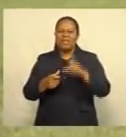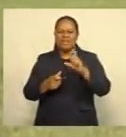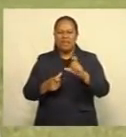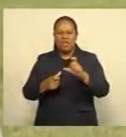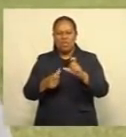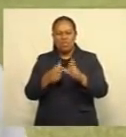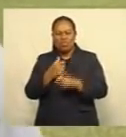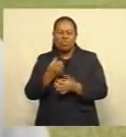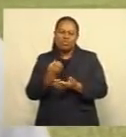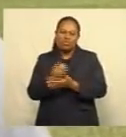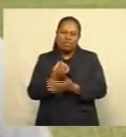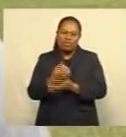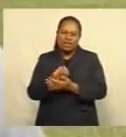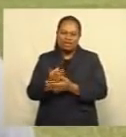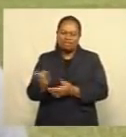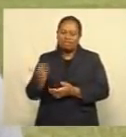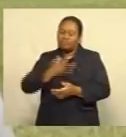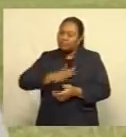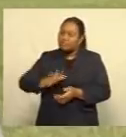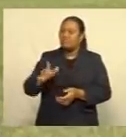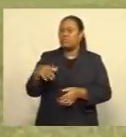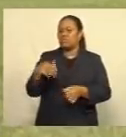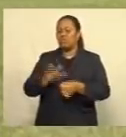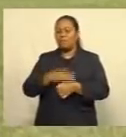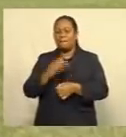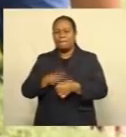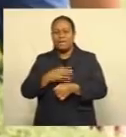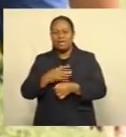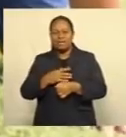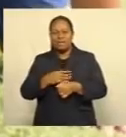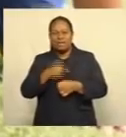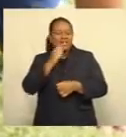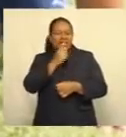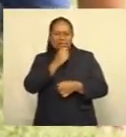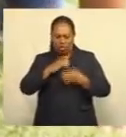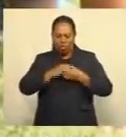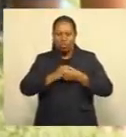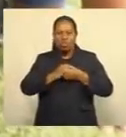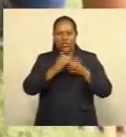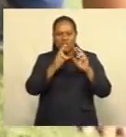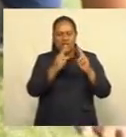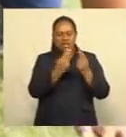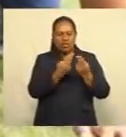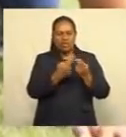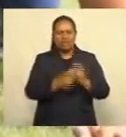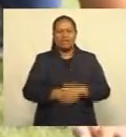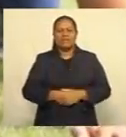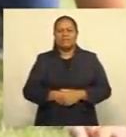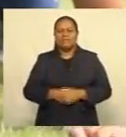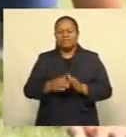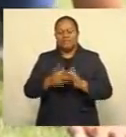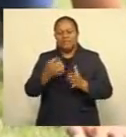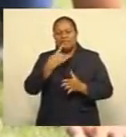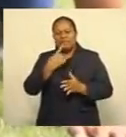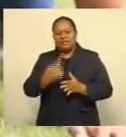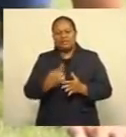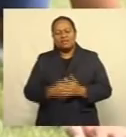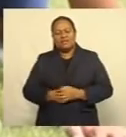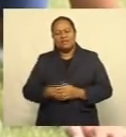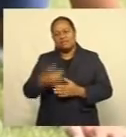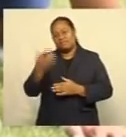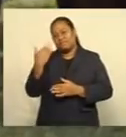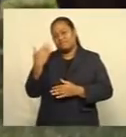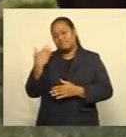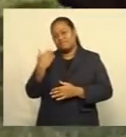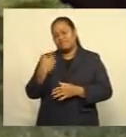Union. We are trying to make Tavyuni a union by itself. Maya had spent almost 15 years playing in France before returning